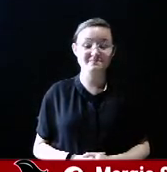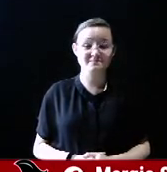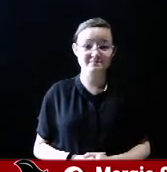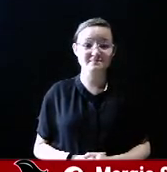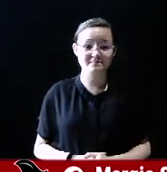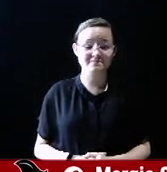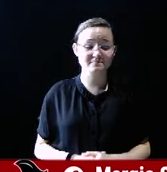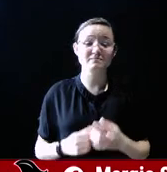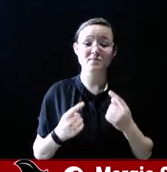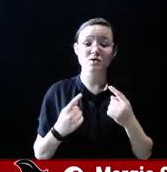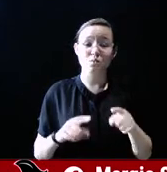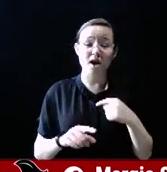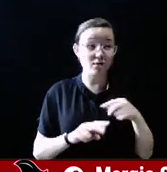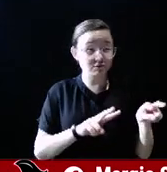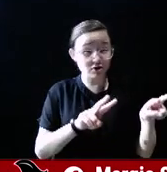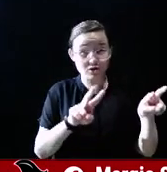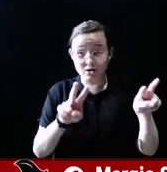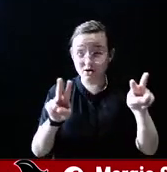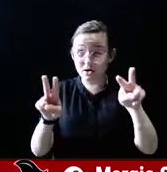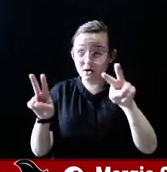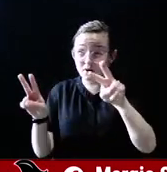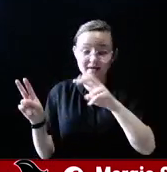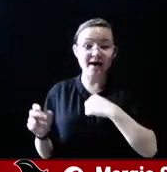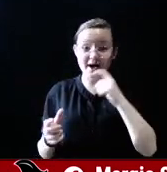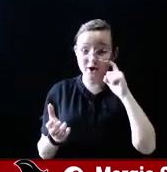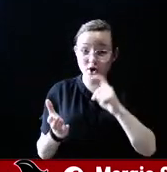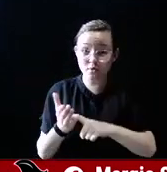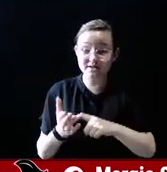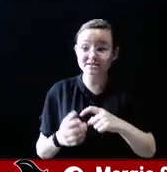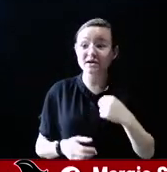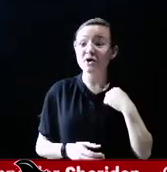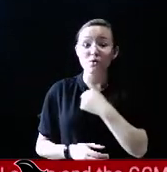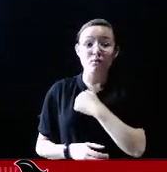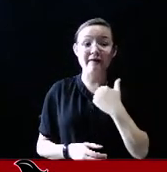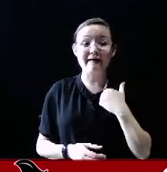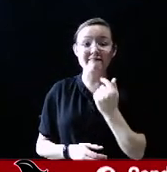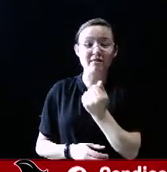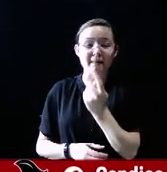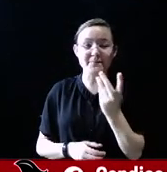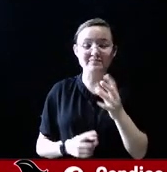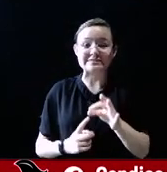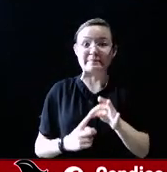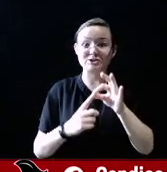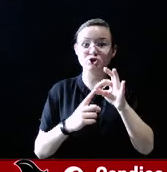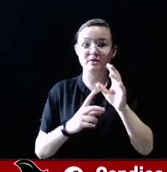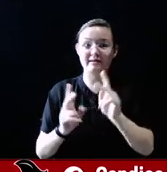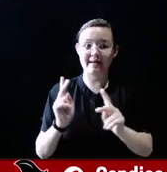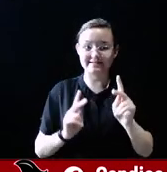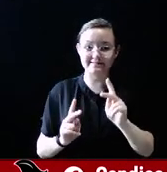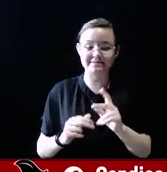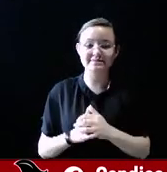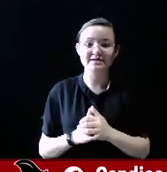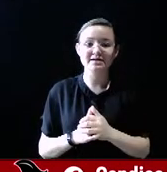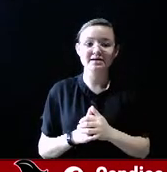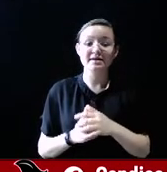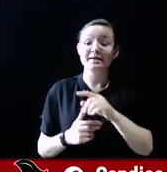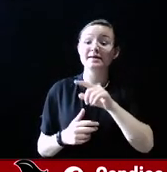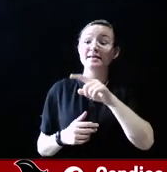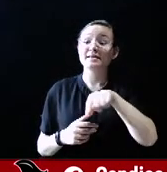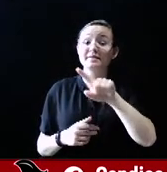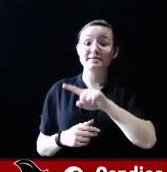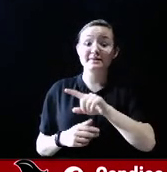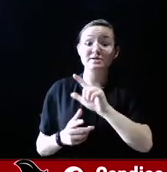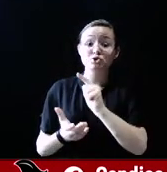As I was looking around the crowd, I've noticed that we happen to have a couple of special guests. These are from the class,